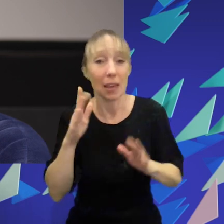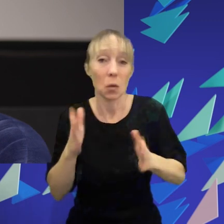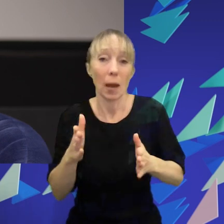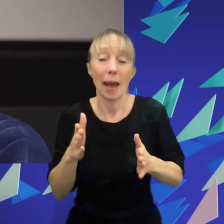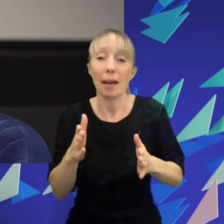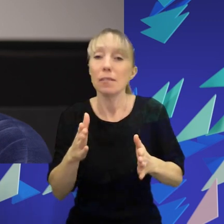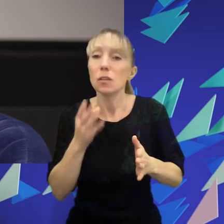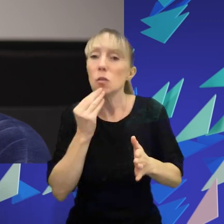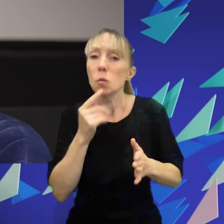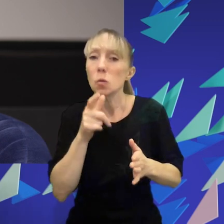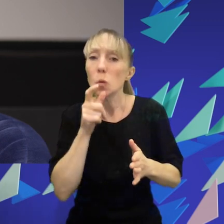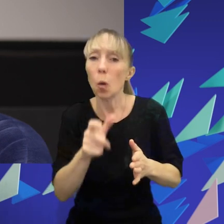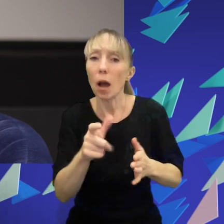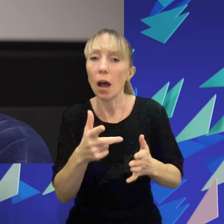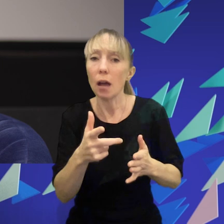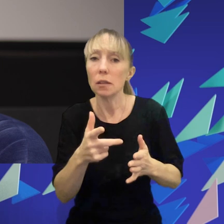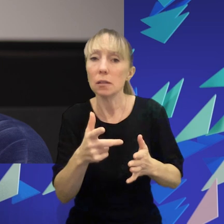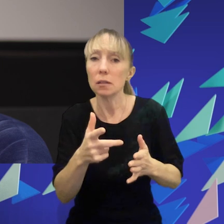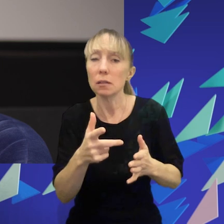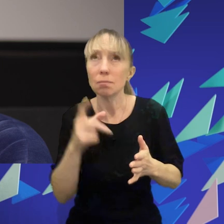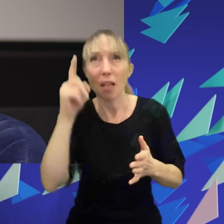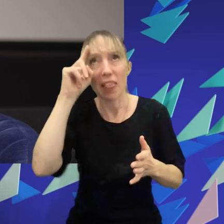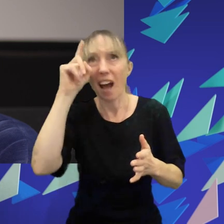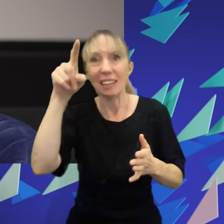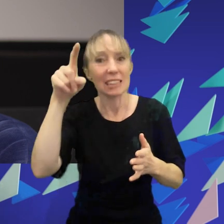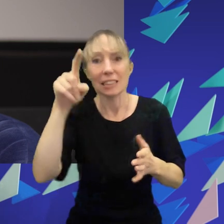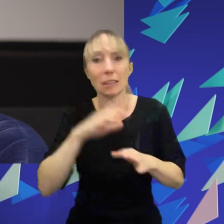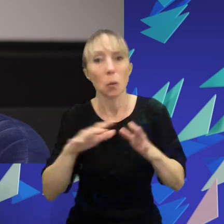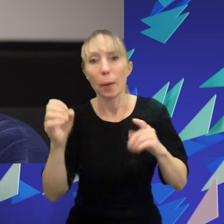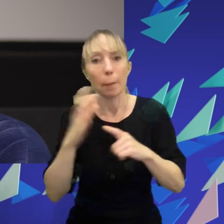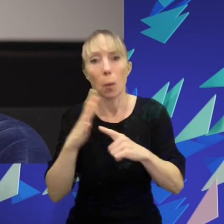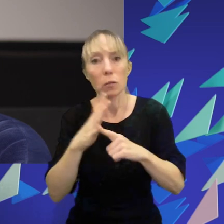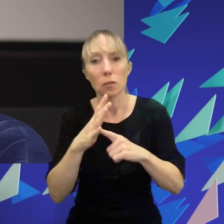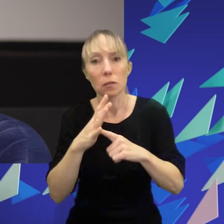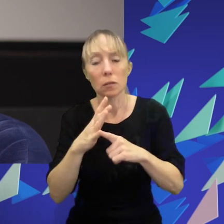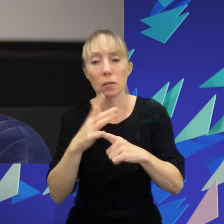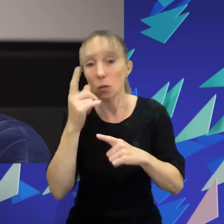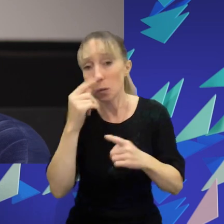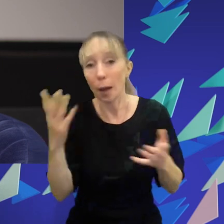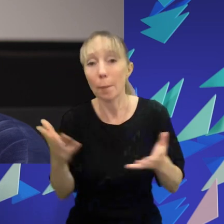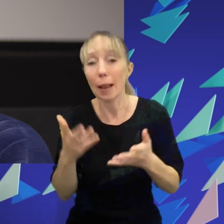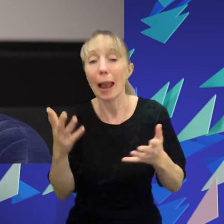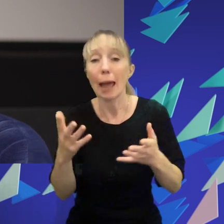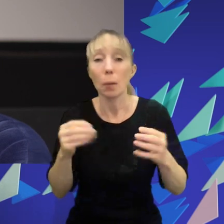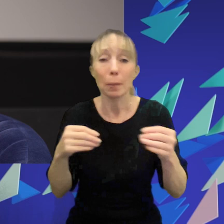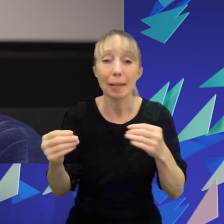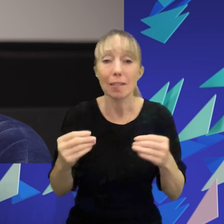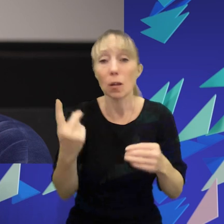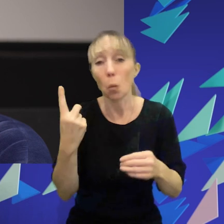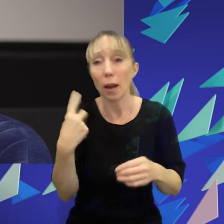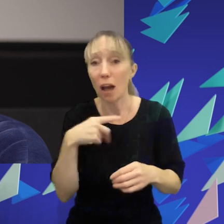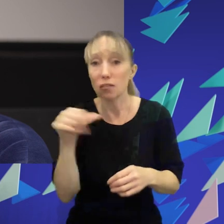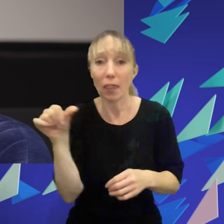just aware that the notions doesn't count. I mean, I think you can really play with the material in 100,000